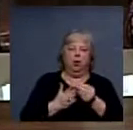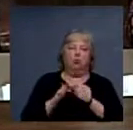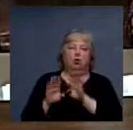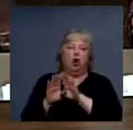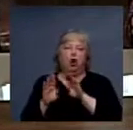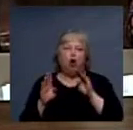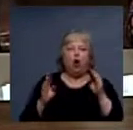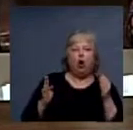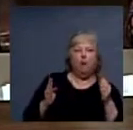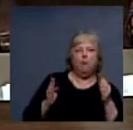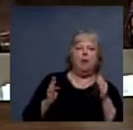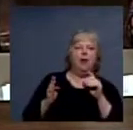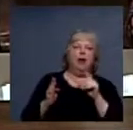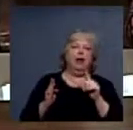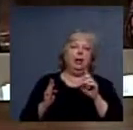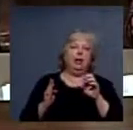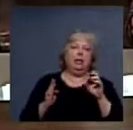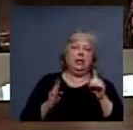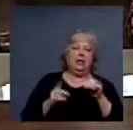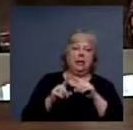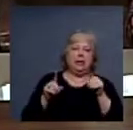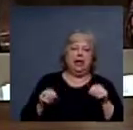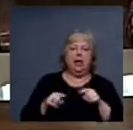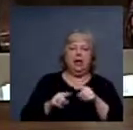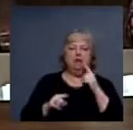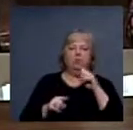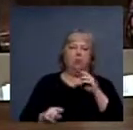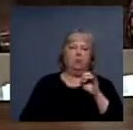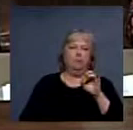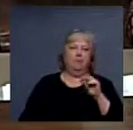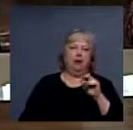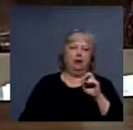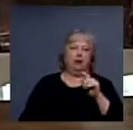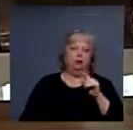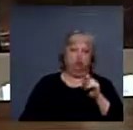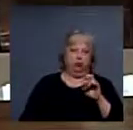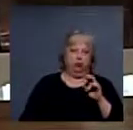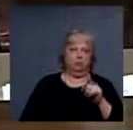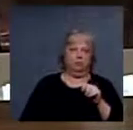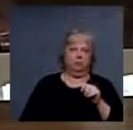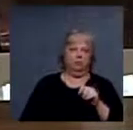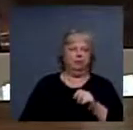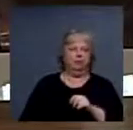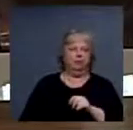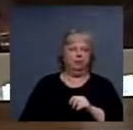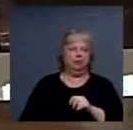LED sign for the Creative Quarters Main Street building. An ordinance to grant